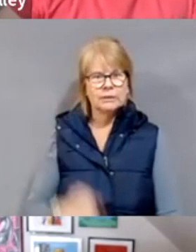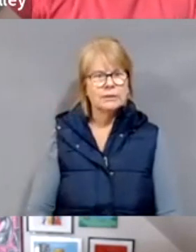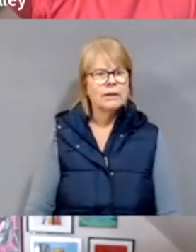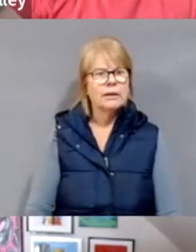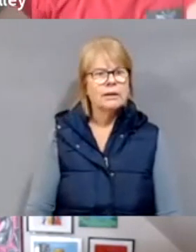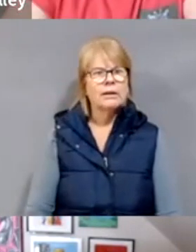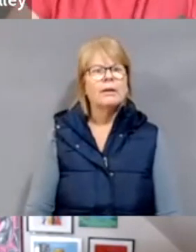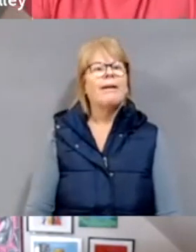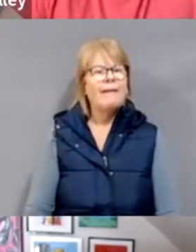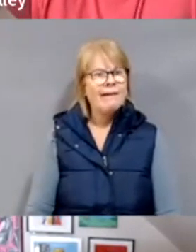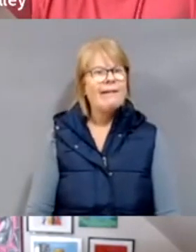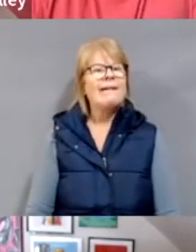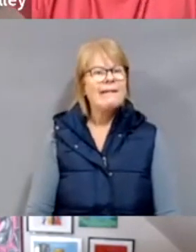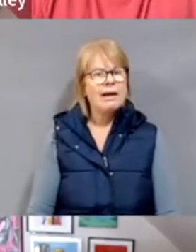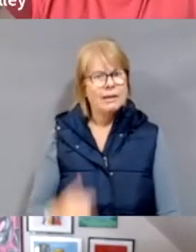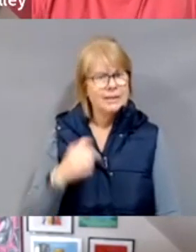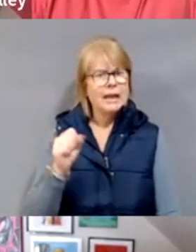I have.